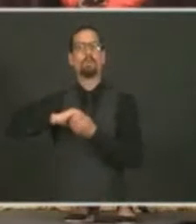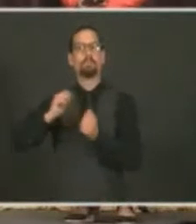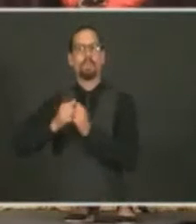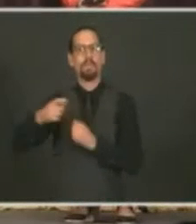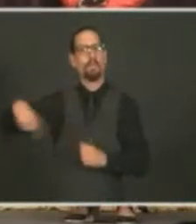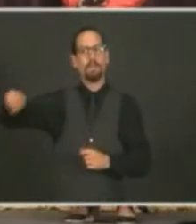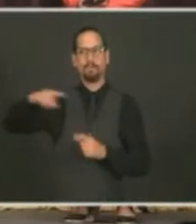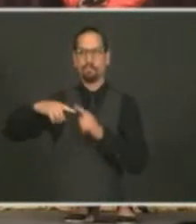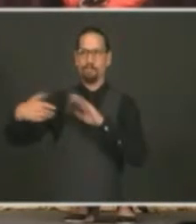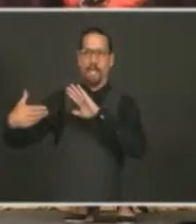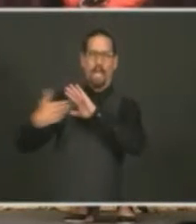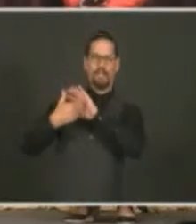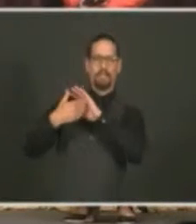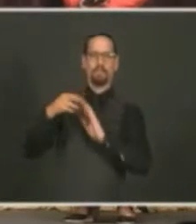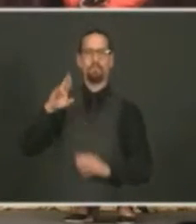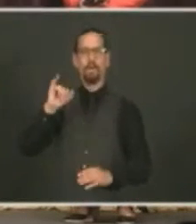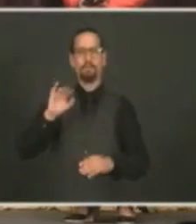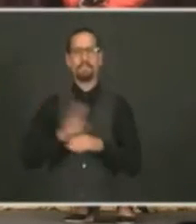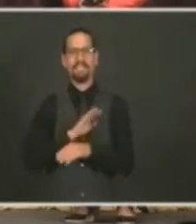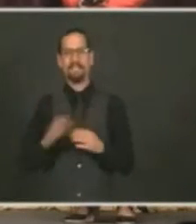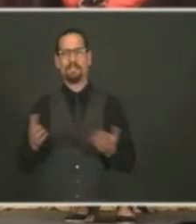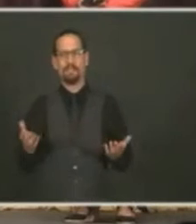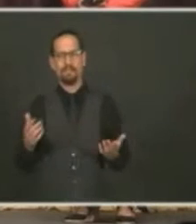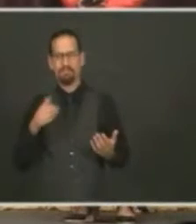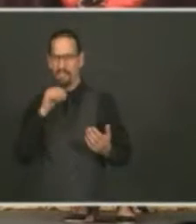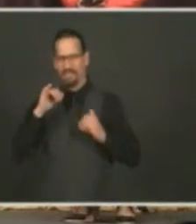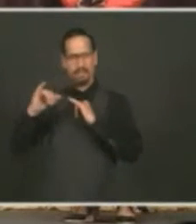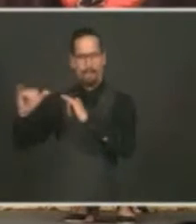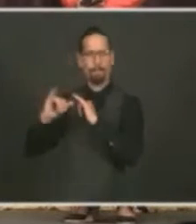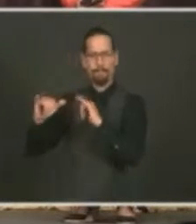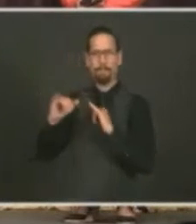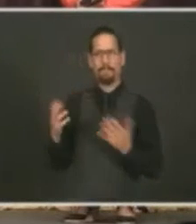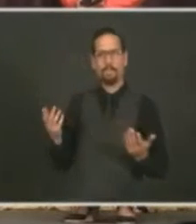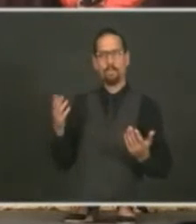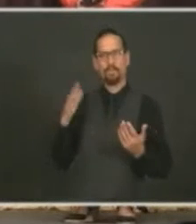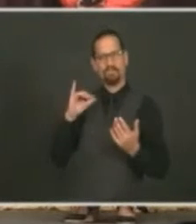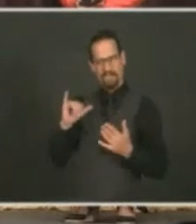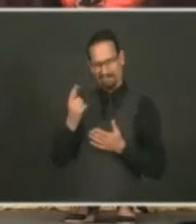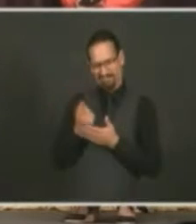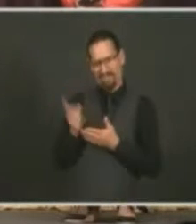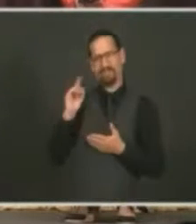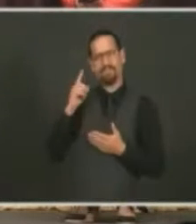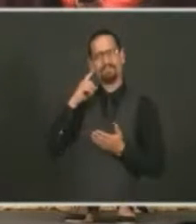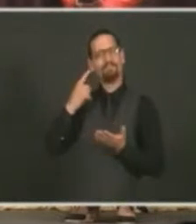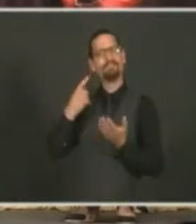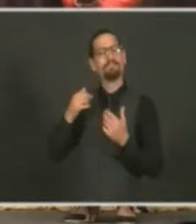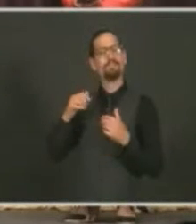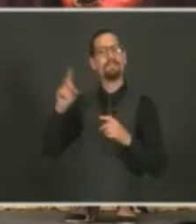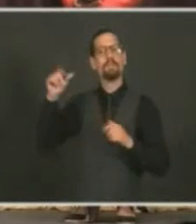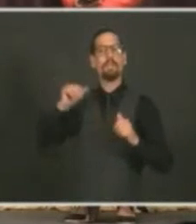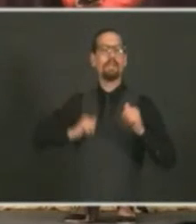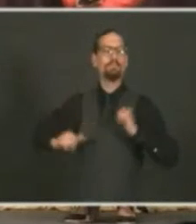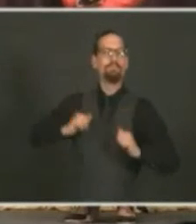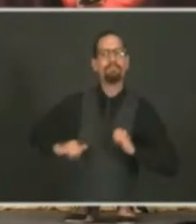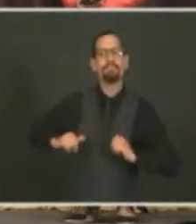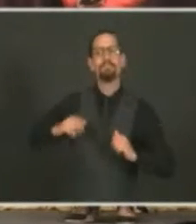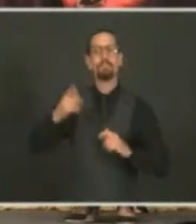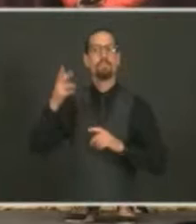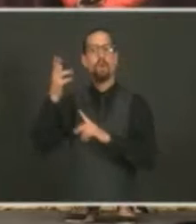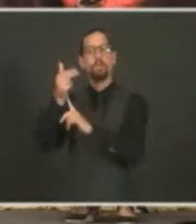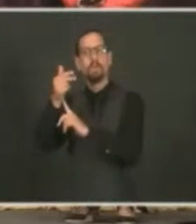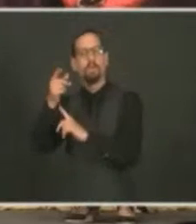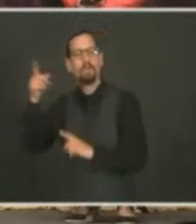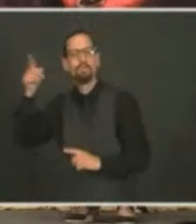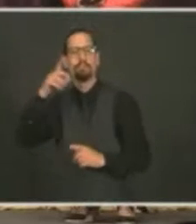against the Rhode Island business community? We all know, every week we have a conversation how the entertainment and the hospitality industry in the state